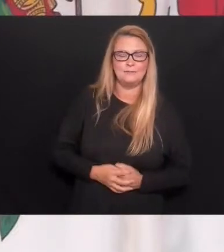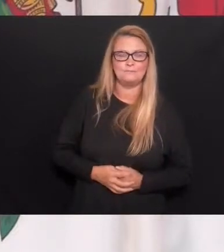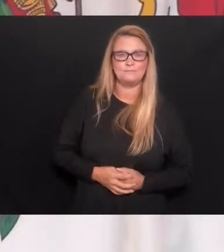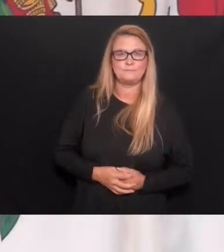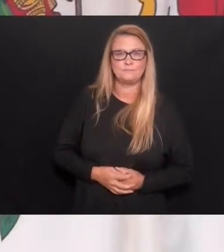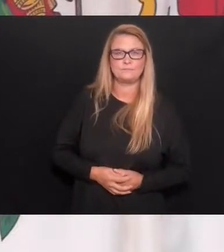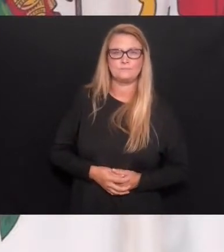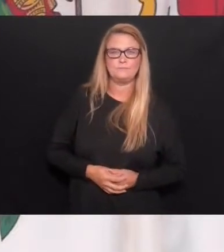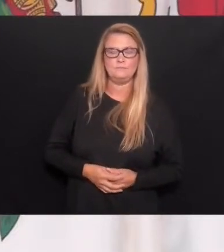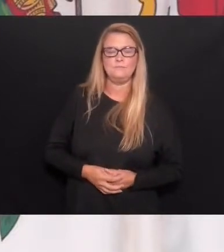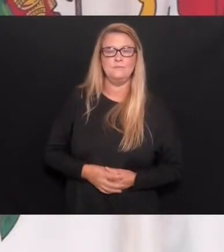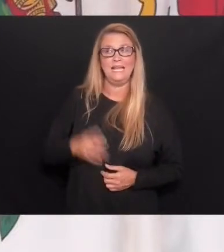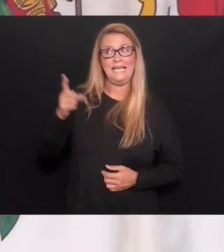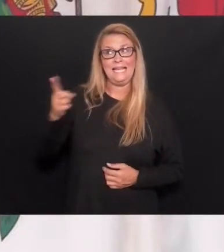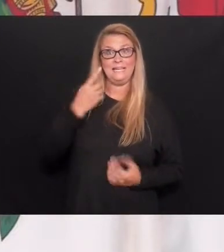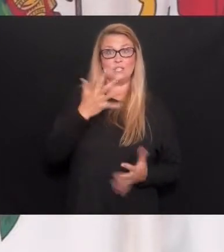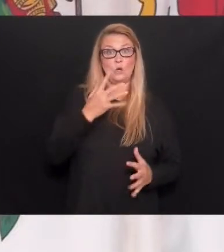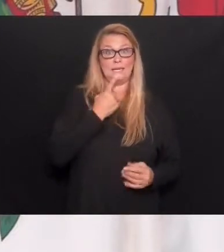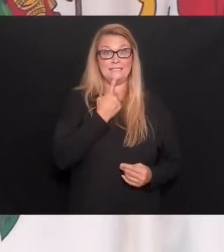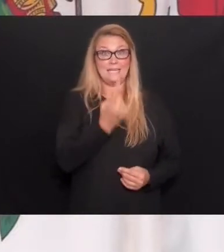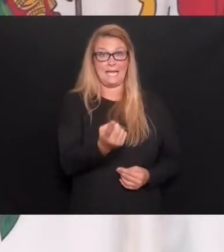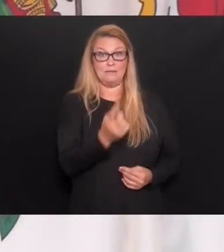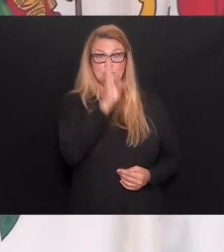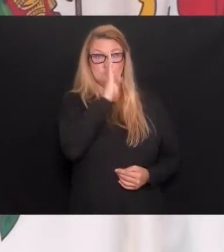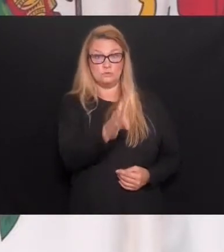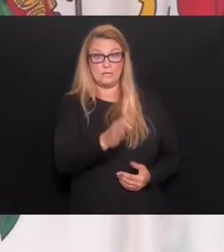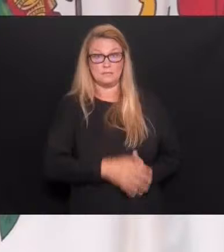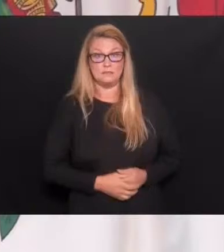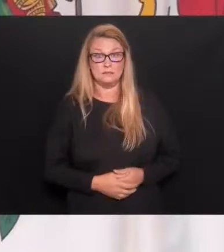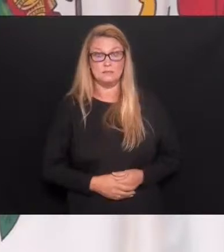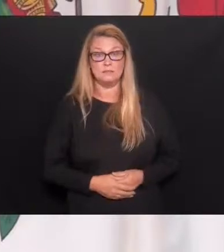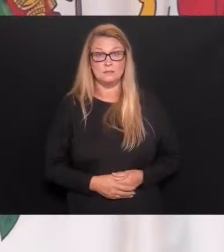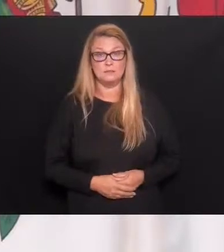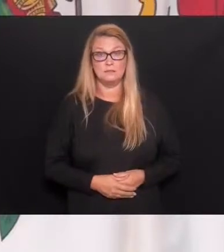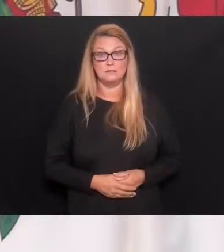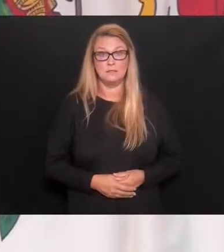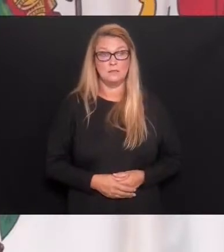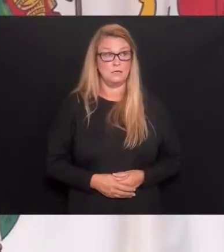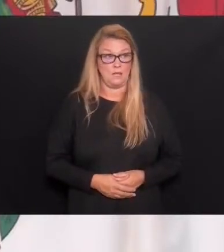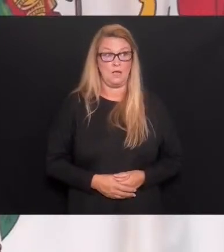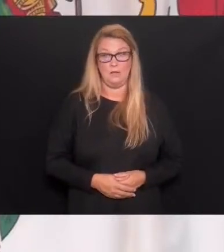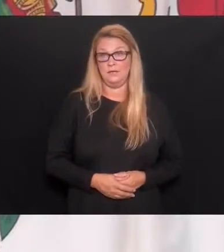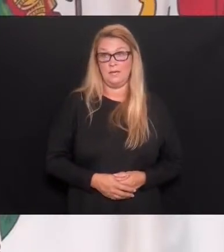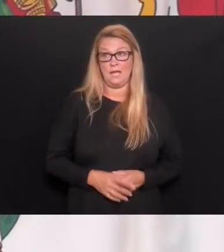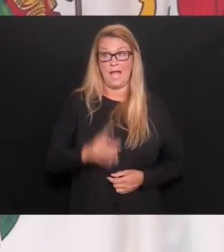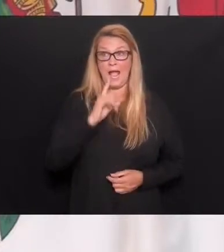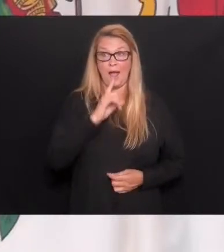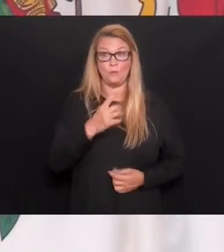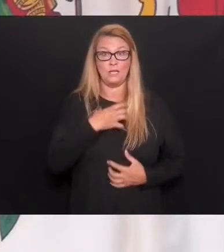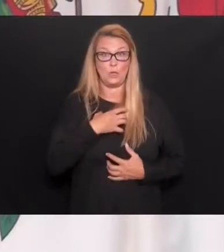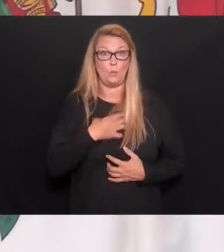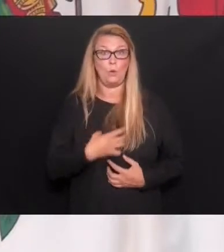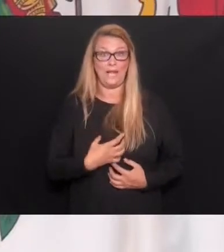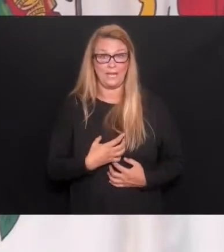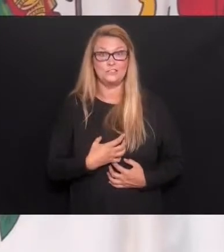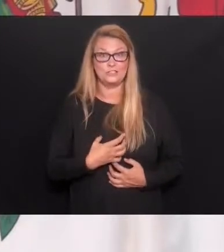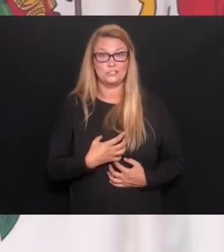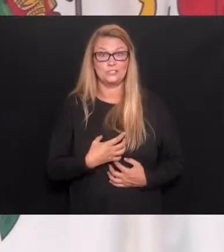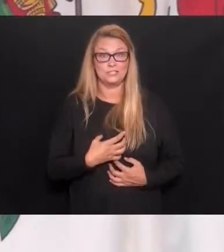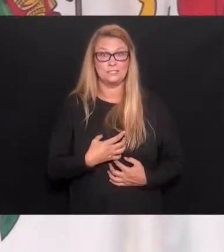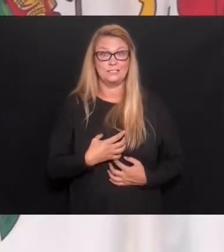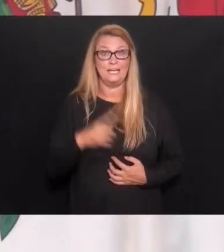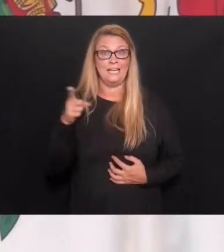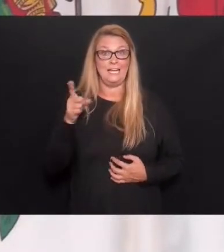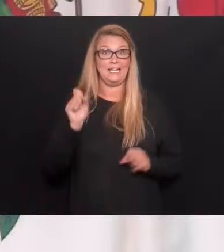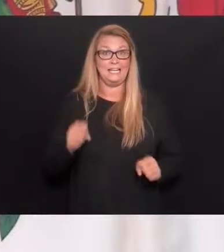He is absolutely telling everybody point blank, and I wish he could just turn loose how I know he can really turn